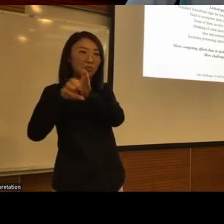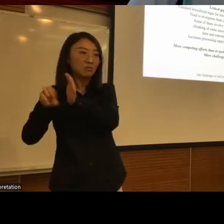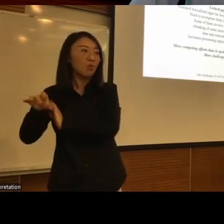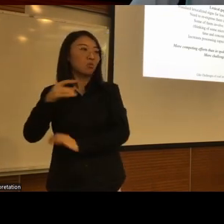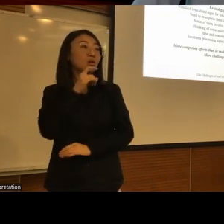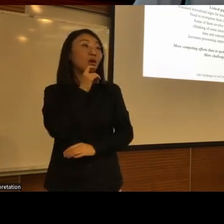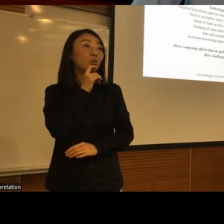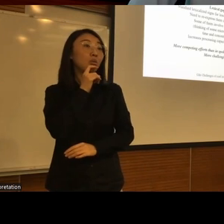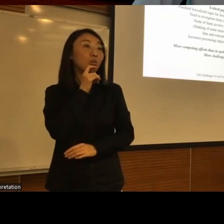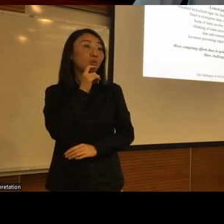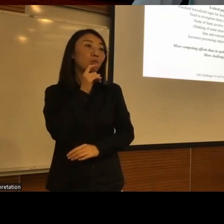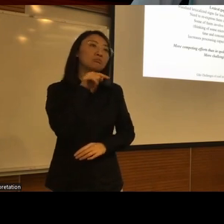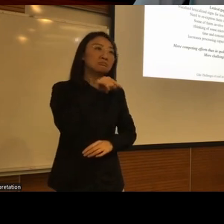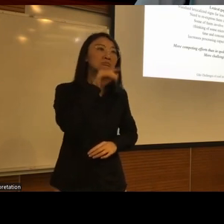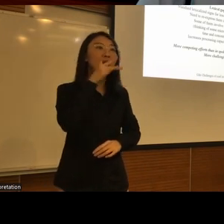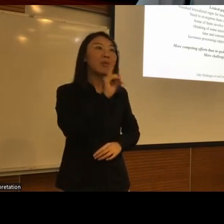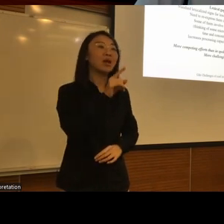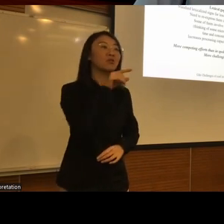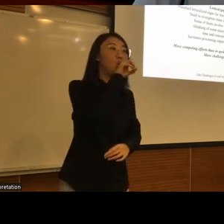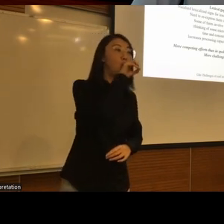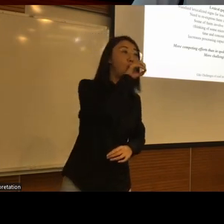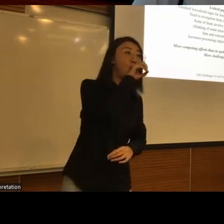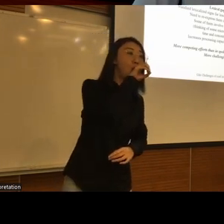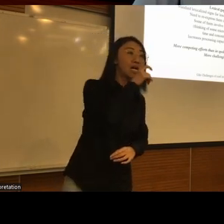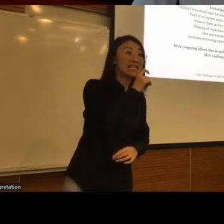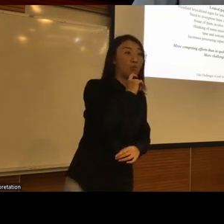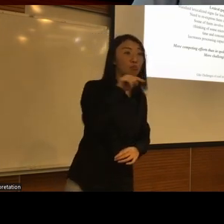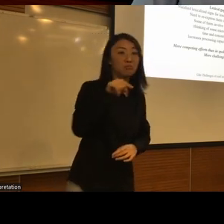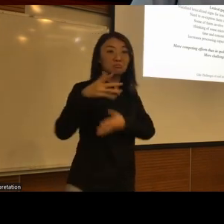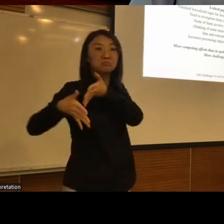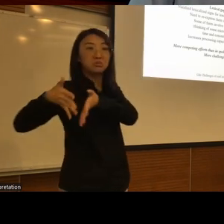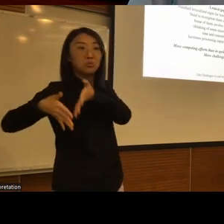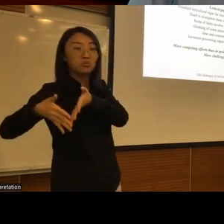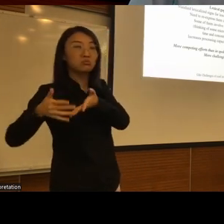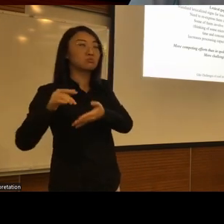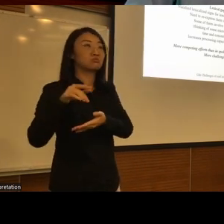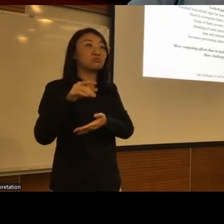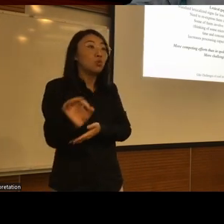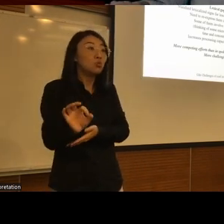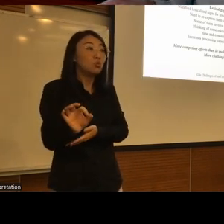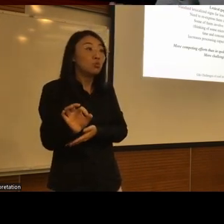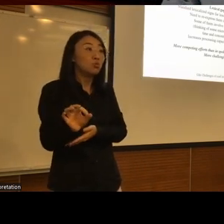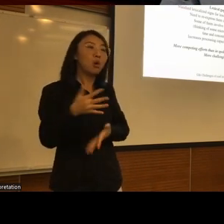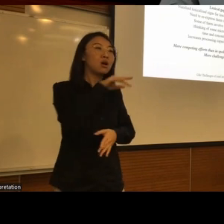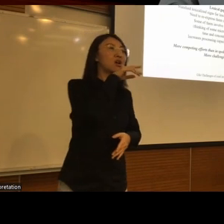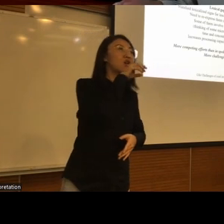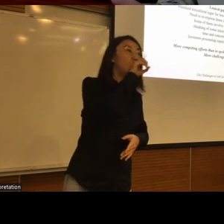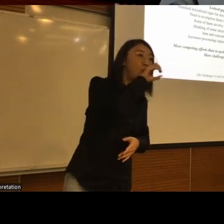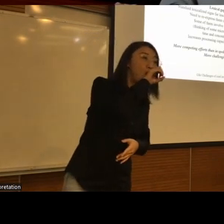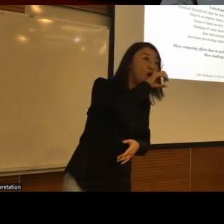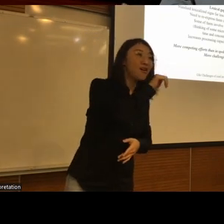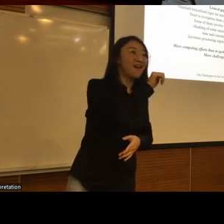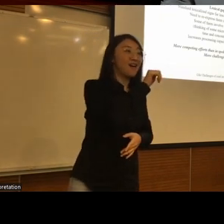Lexical gaps is the case. There are lexical gaps between any two languages. They are words